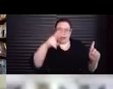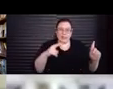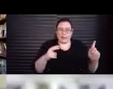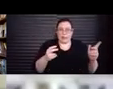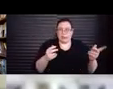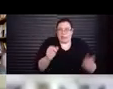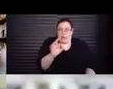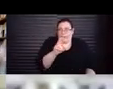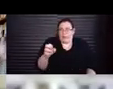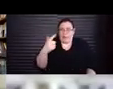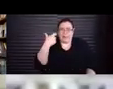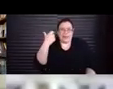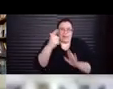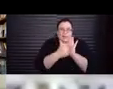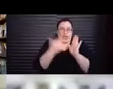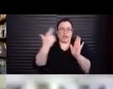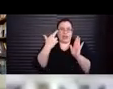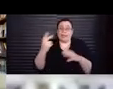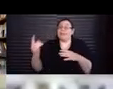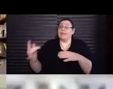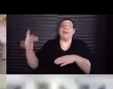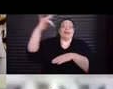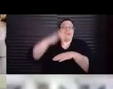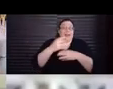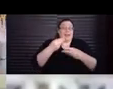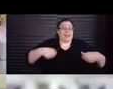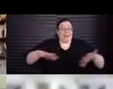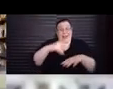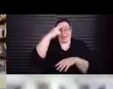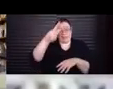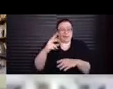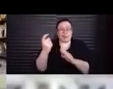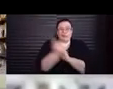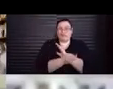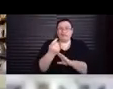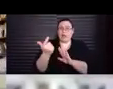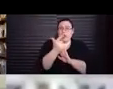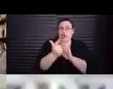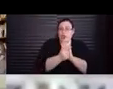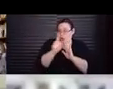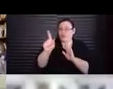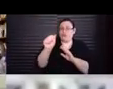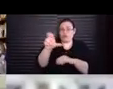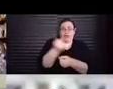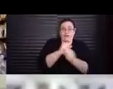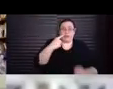because of laws. You know, they, as soon as they set foot on Mexican soil, it was the law that they were free. So nobody needed to